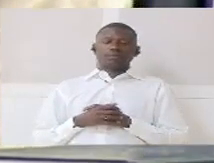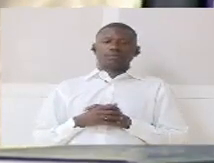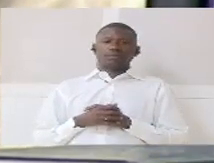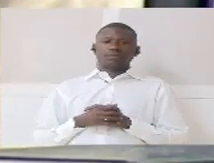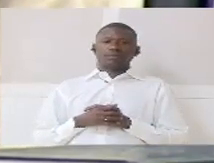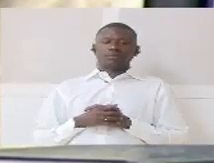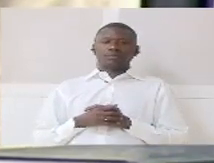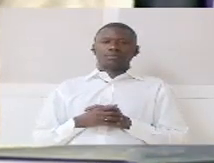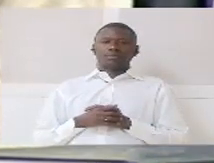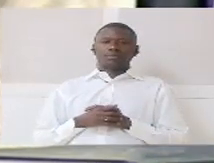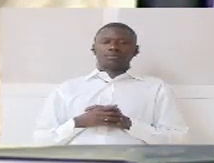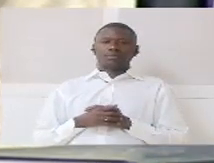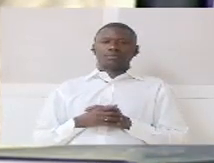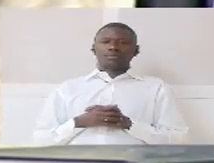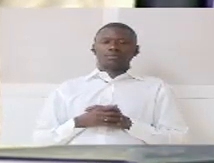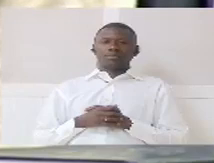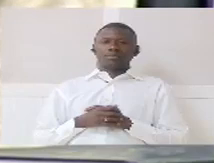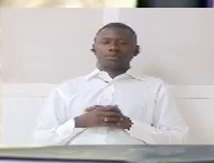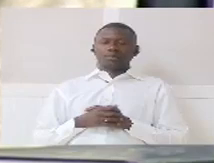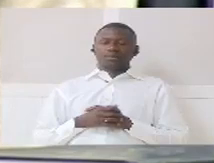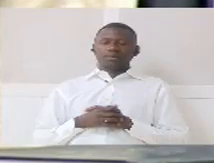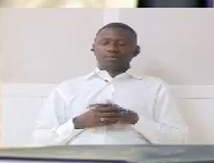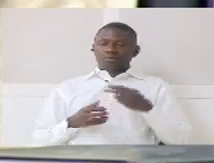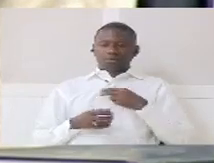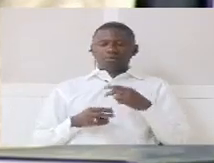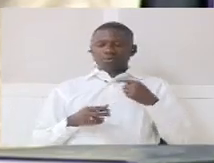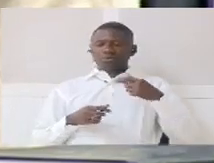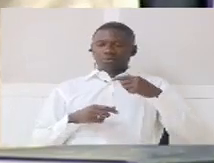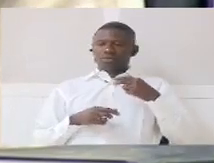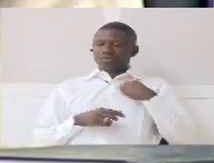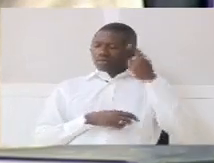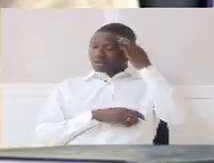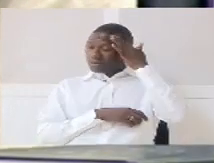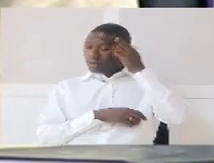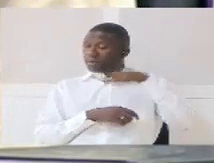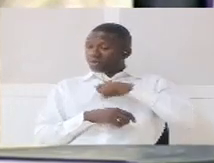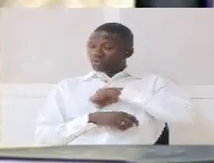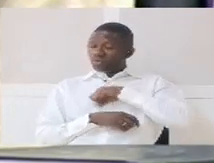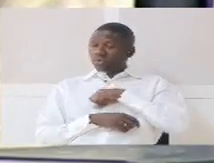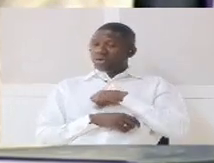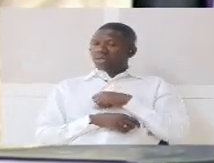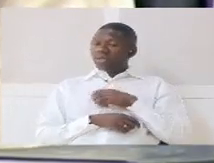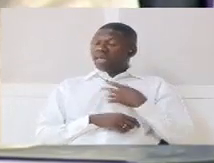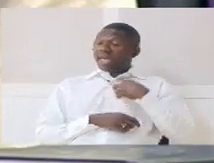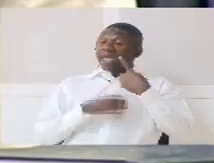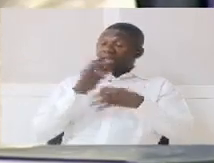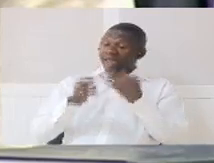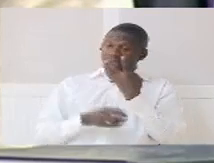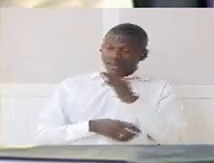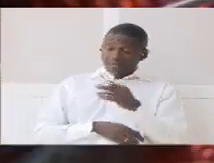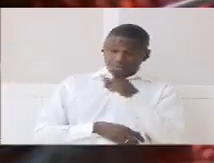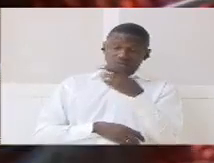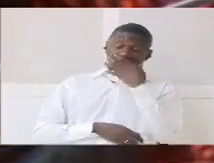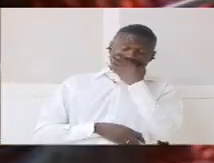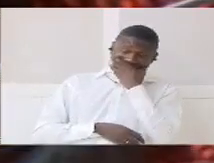Right. Personality, consider. You have not considered your personality? Eh? Obviously, ni greedy. If you are greedy,